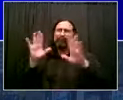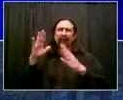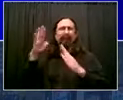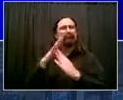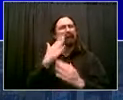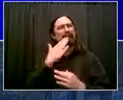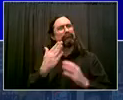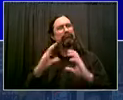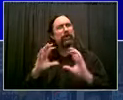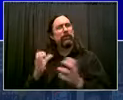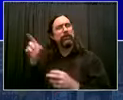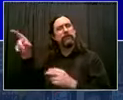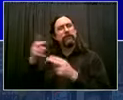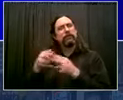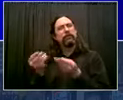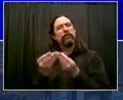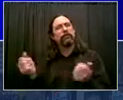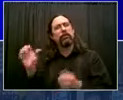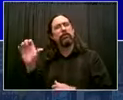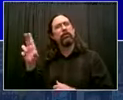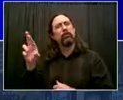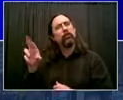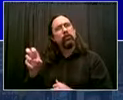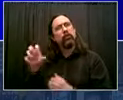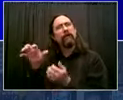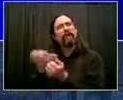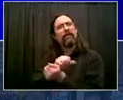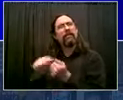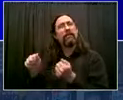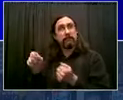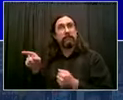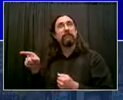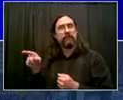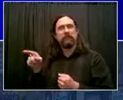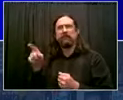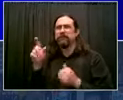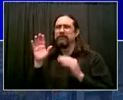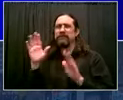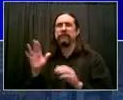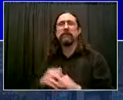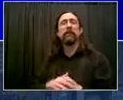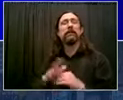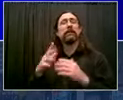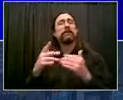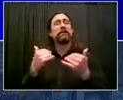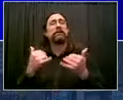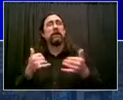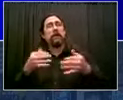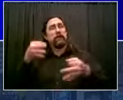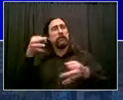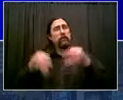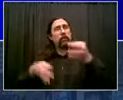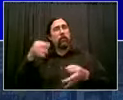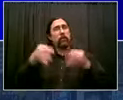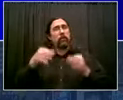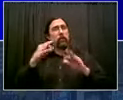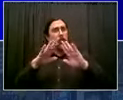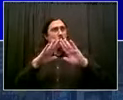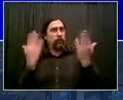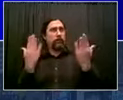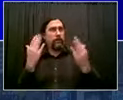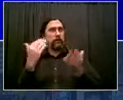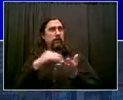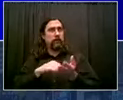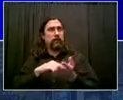Getting our courts up and running. The courts are run by the state, but we've offered every form of help with vaccination space, whatever they needed.